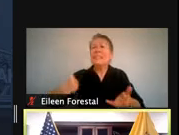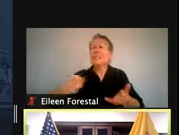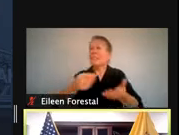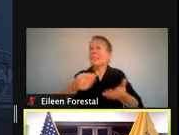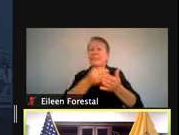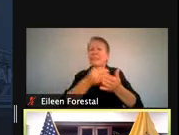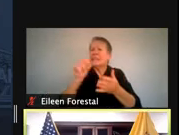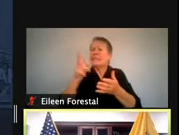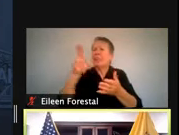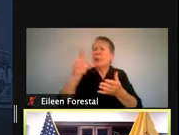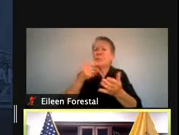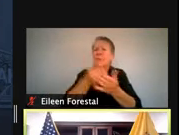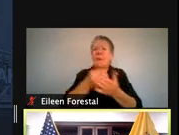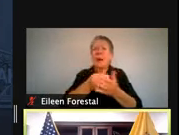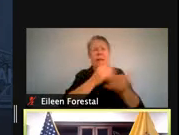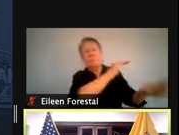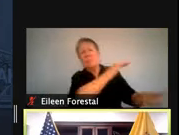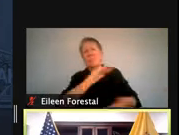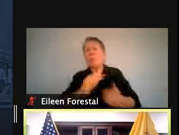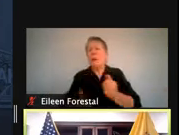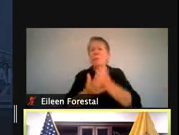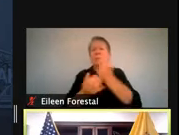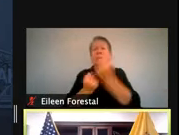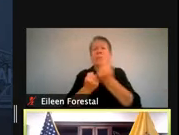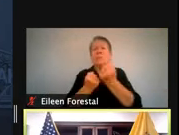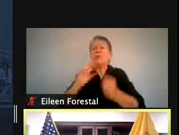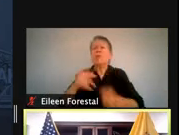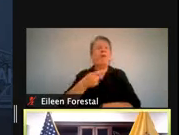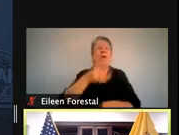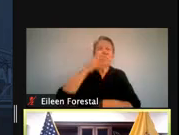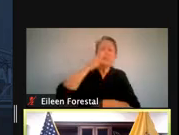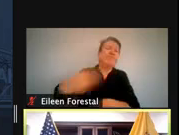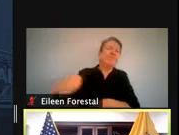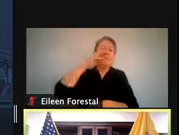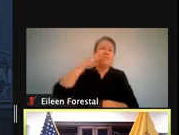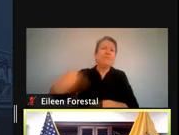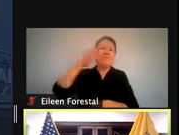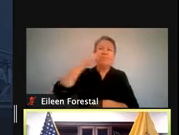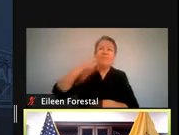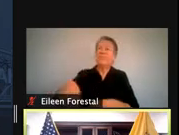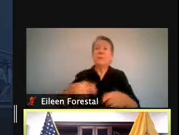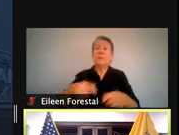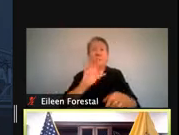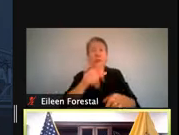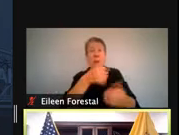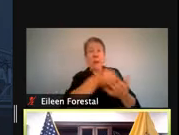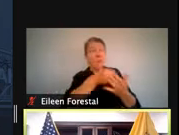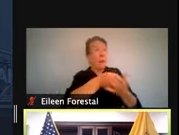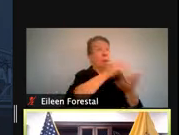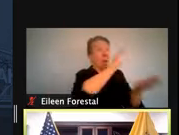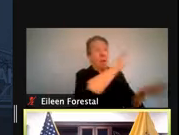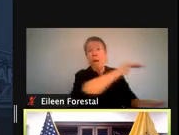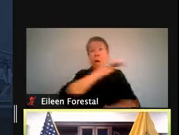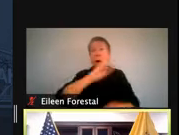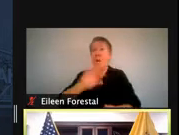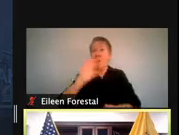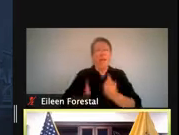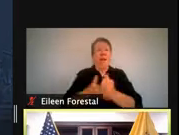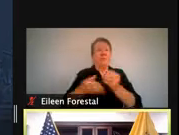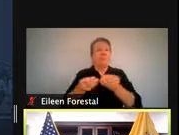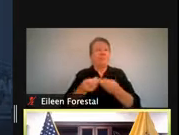president that will go to a whole host of needs, especially to those who are unemployed. More than